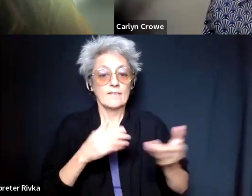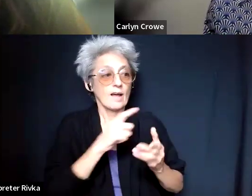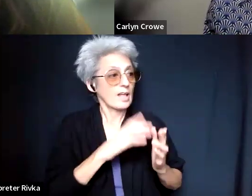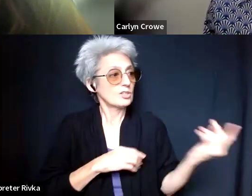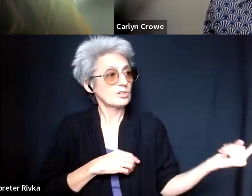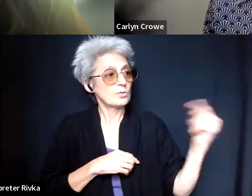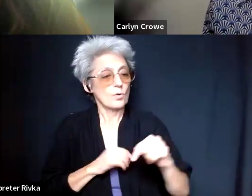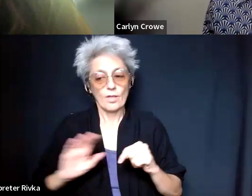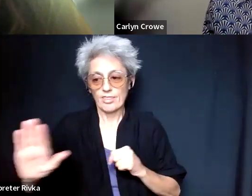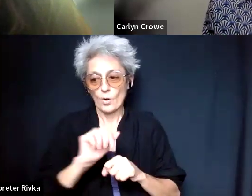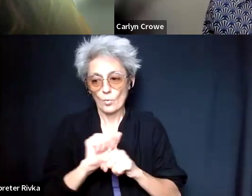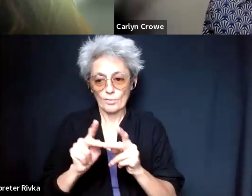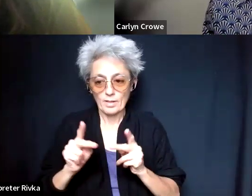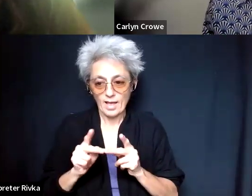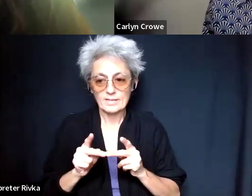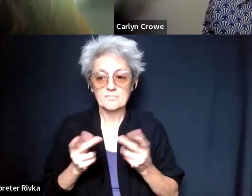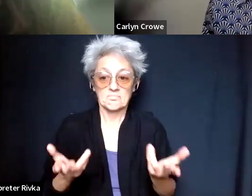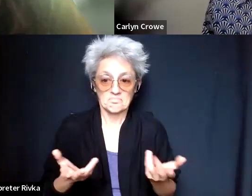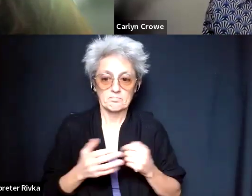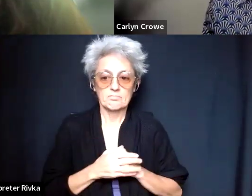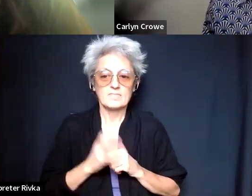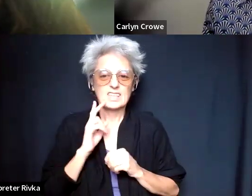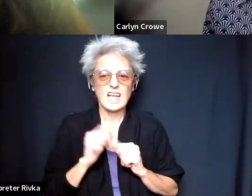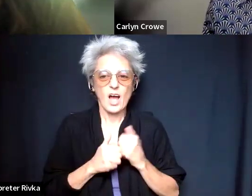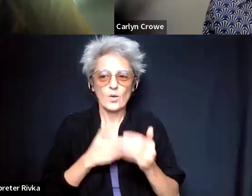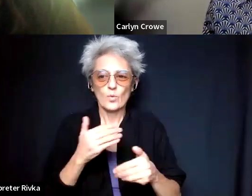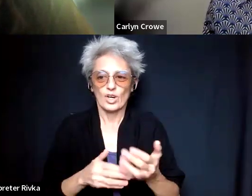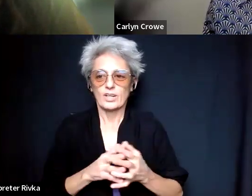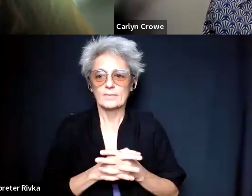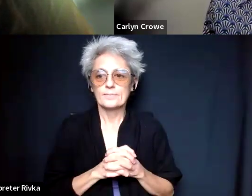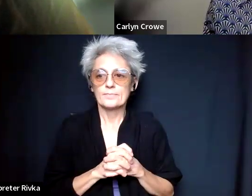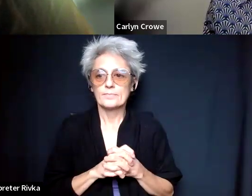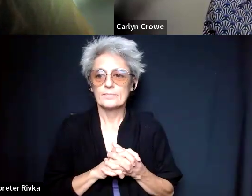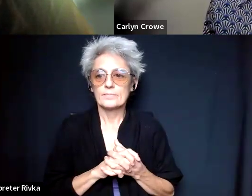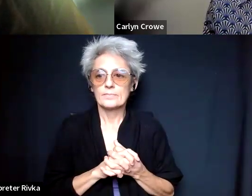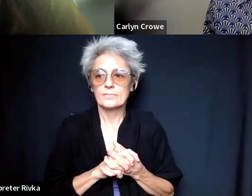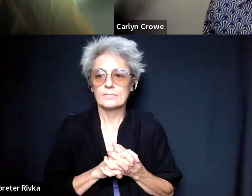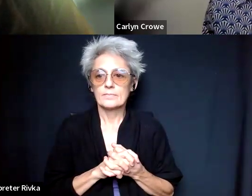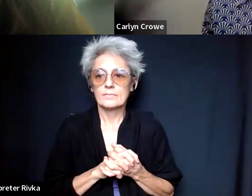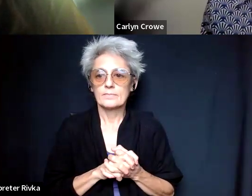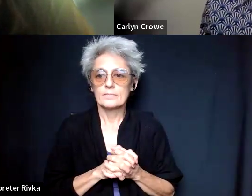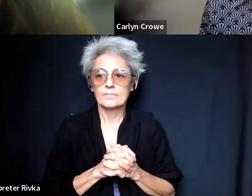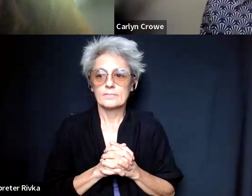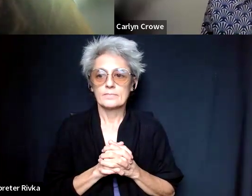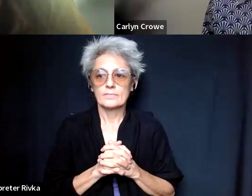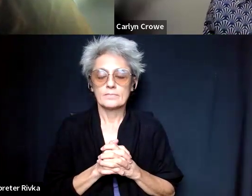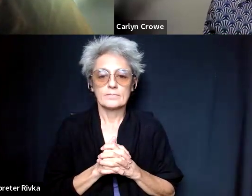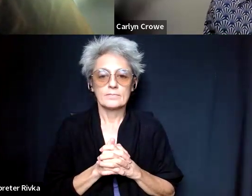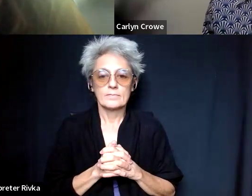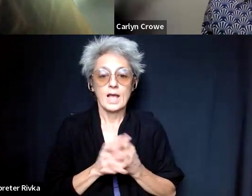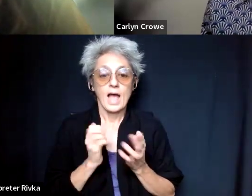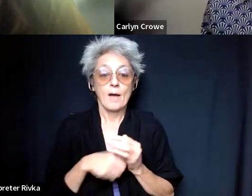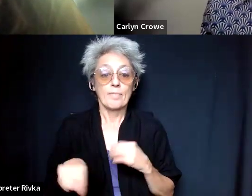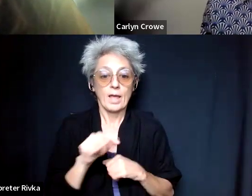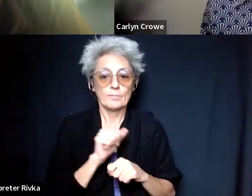workplaces. And see how you work with individuals with disabilities to help them to work. That